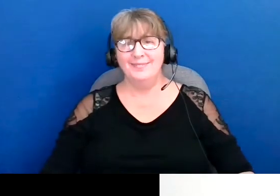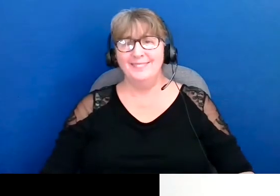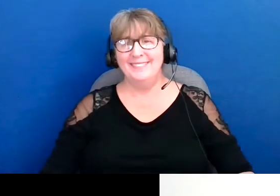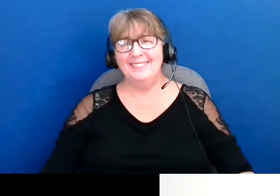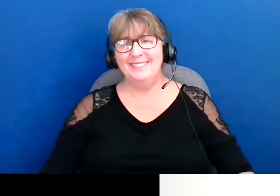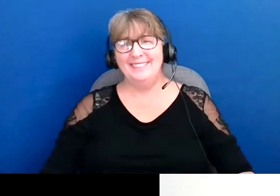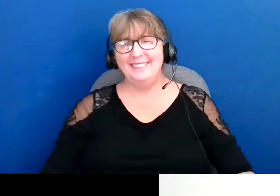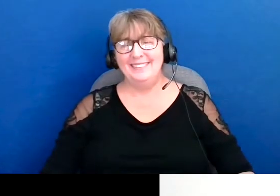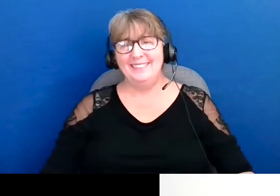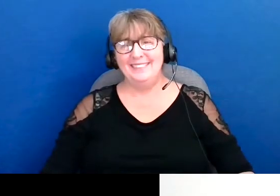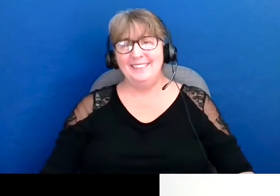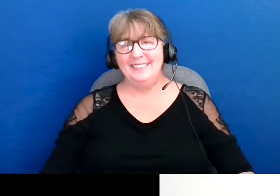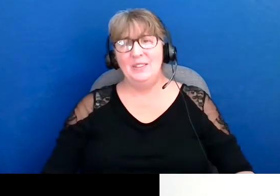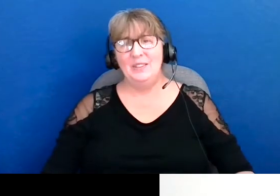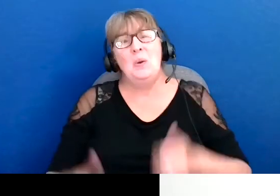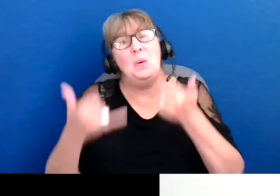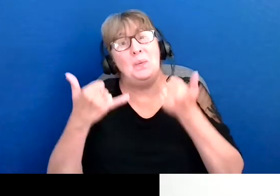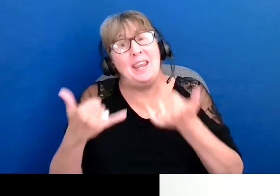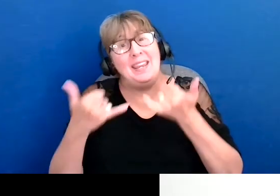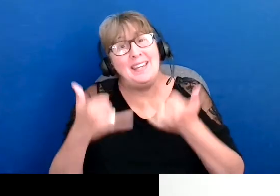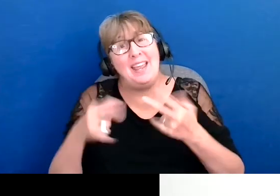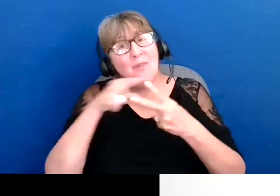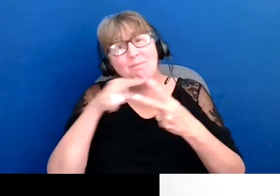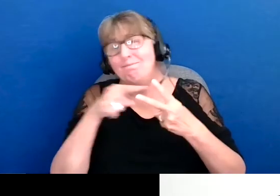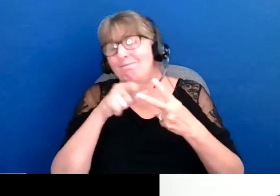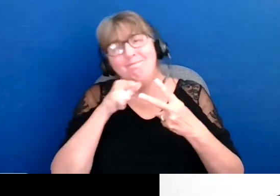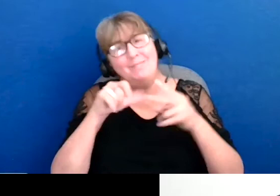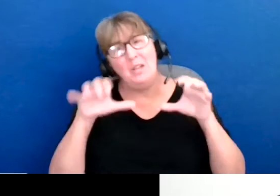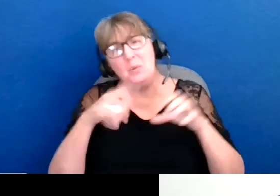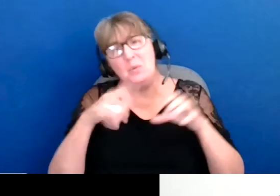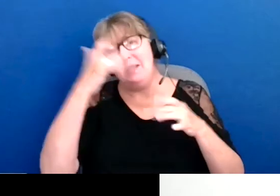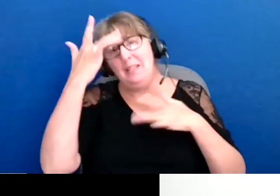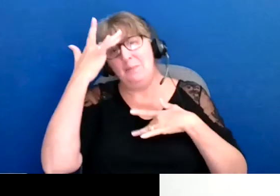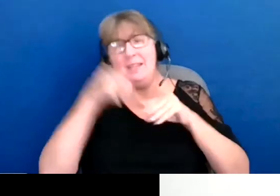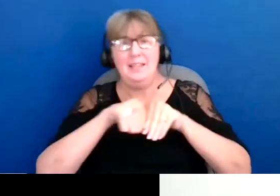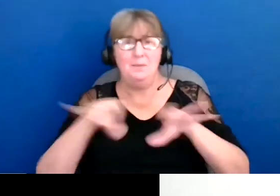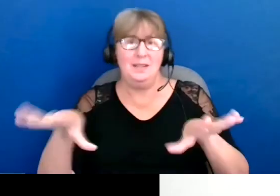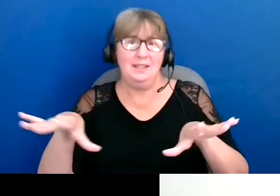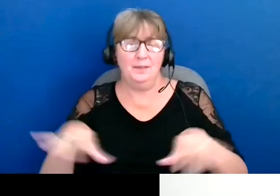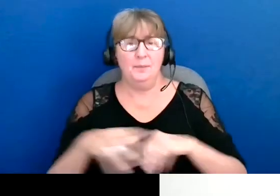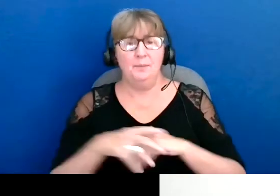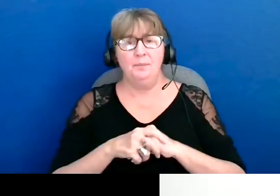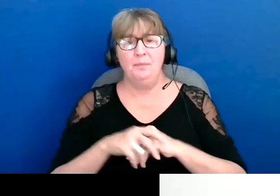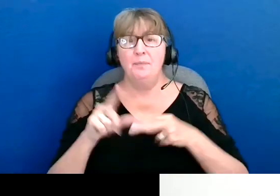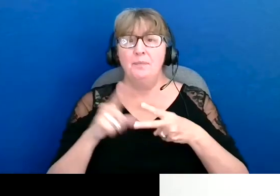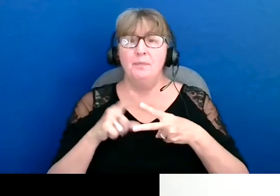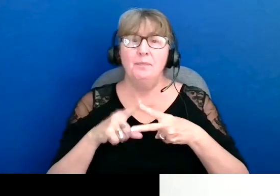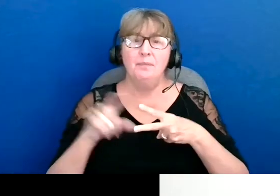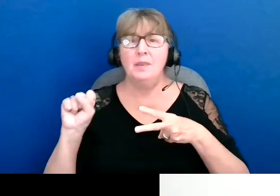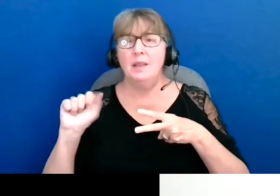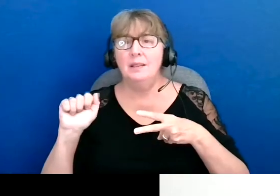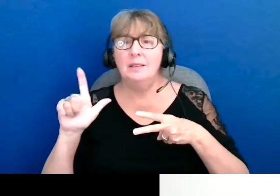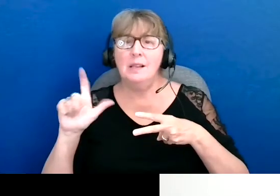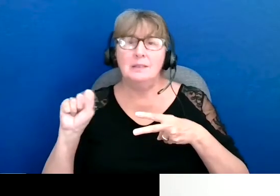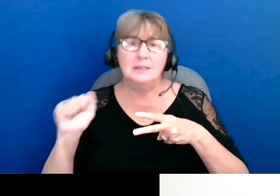I'm not doing any of them right now because of the pandemic. Salsa, swing,